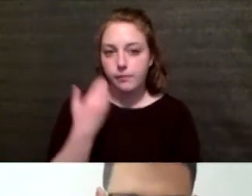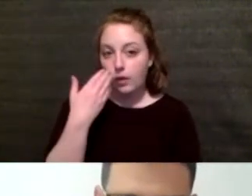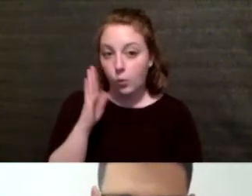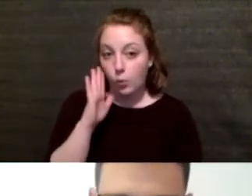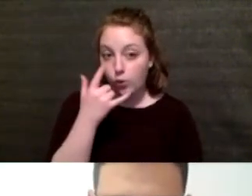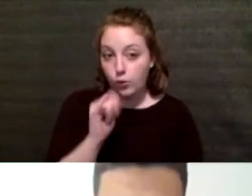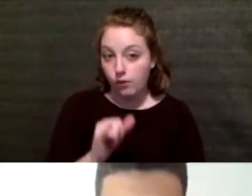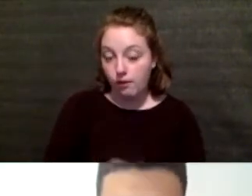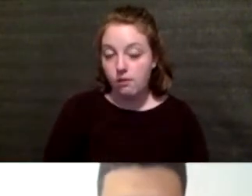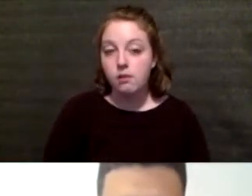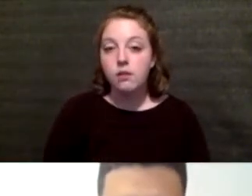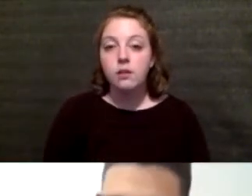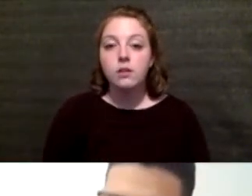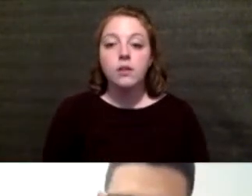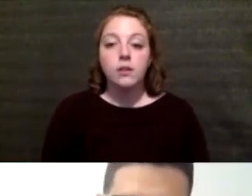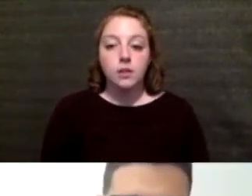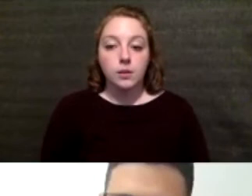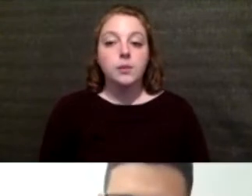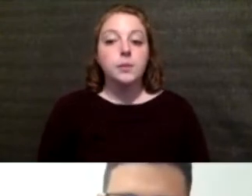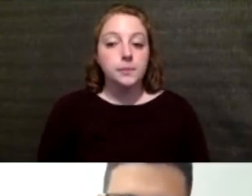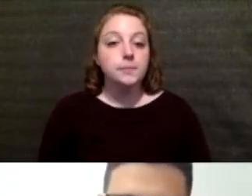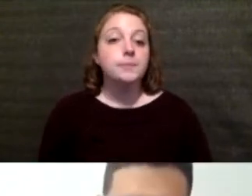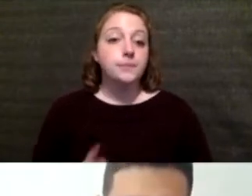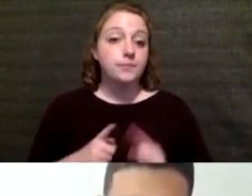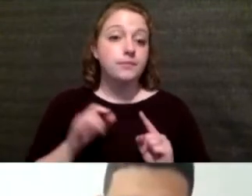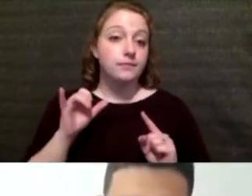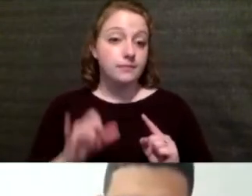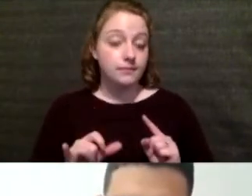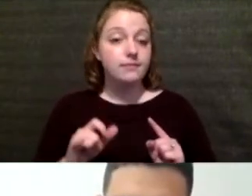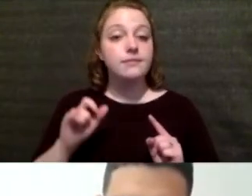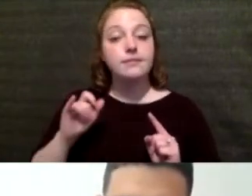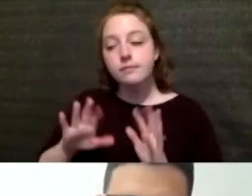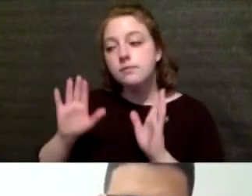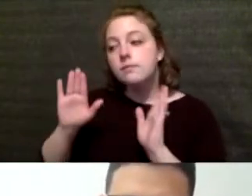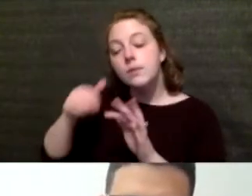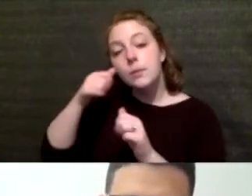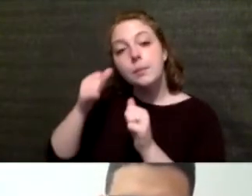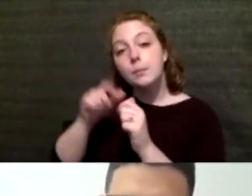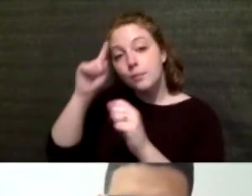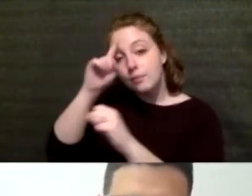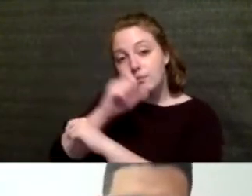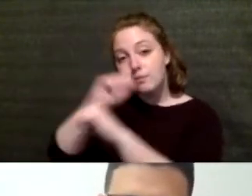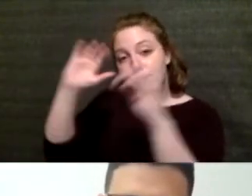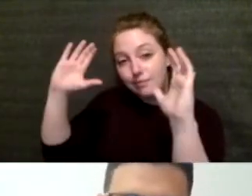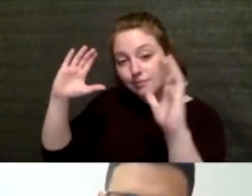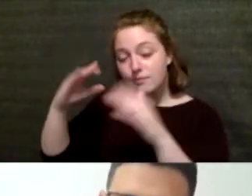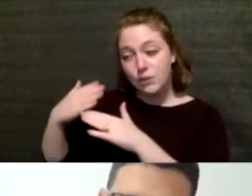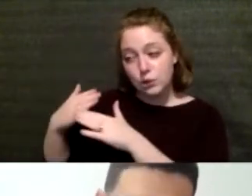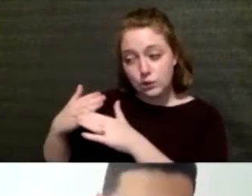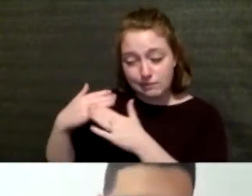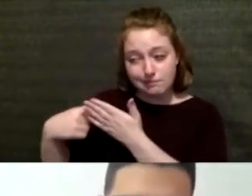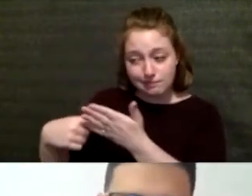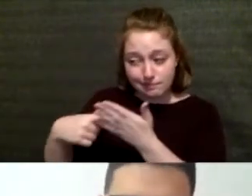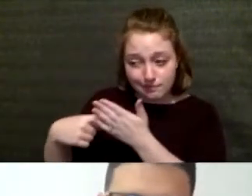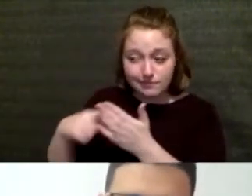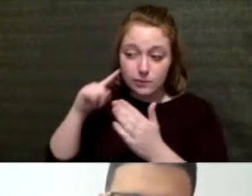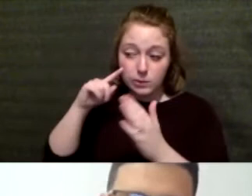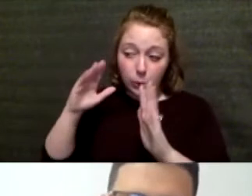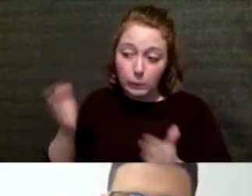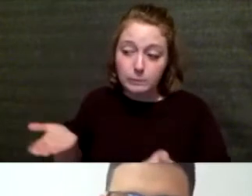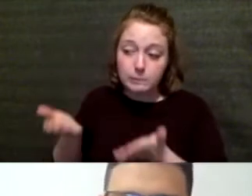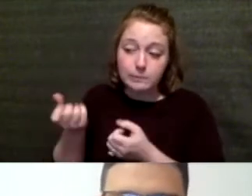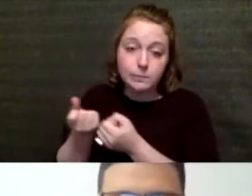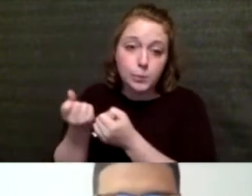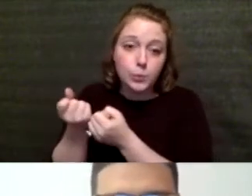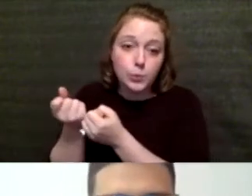be implemented, but yeah, as long as you cast vision and you bring people hope and, you know, support on both sides,